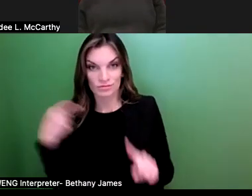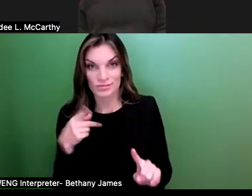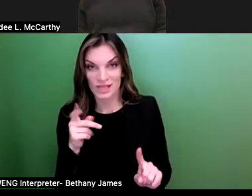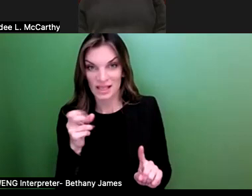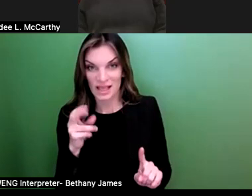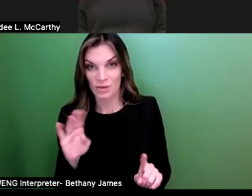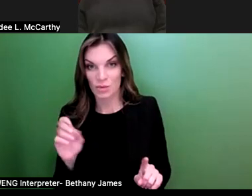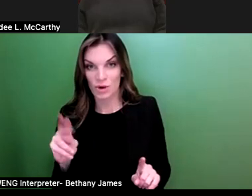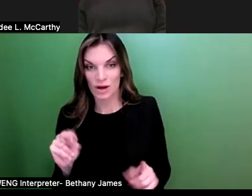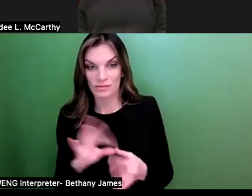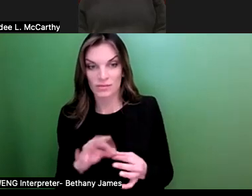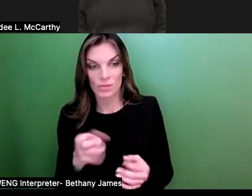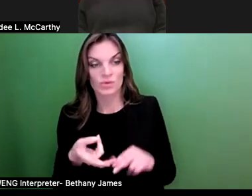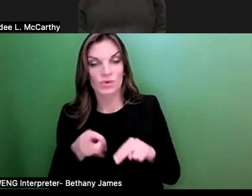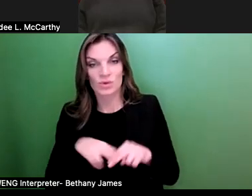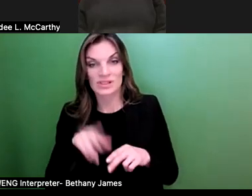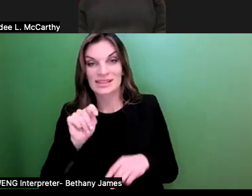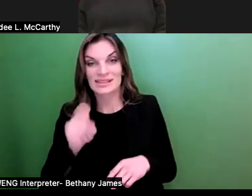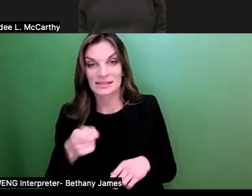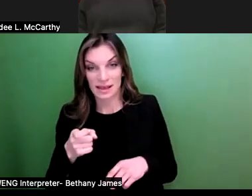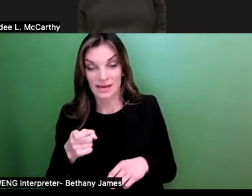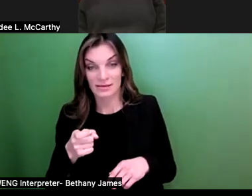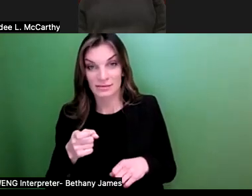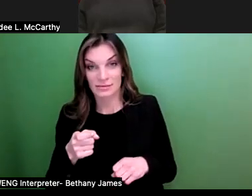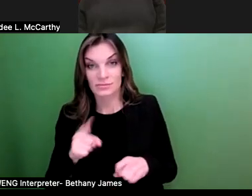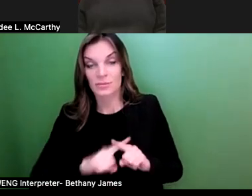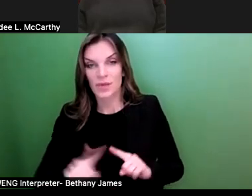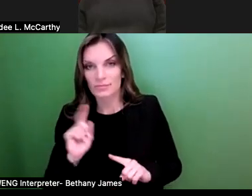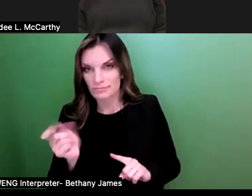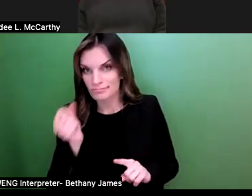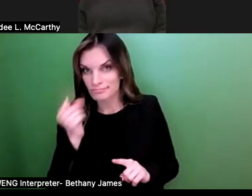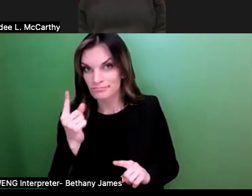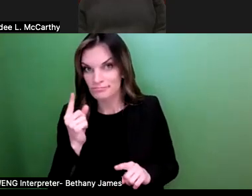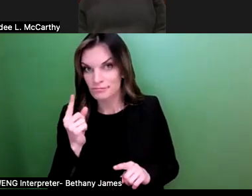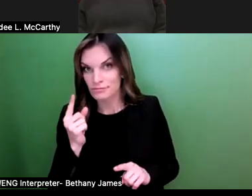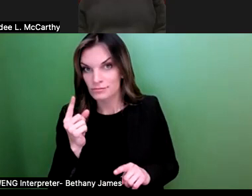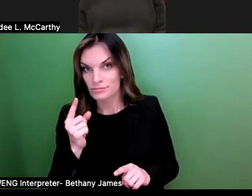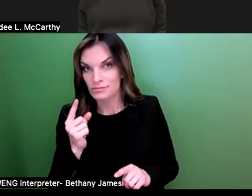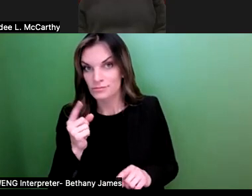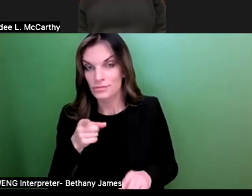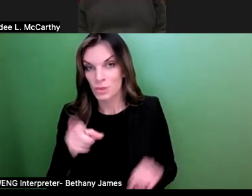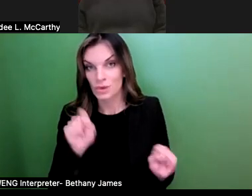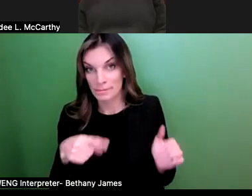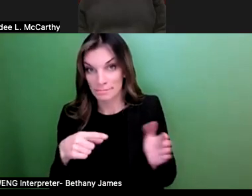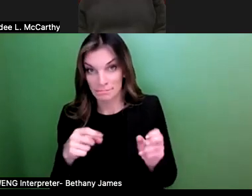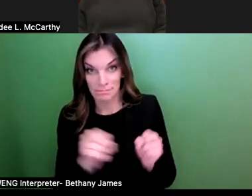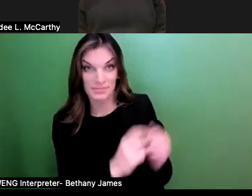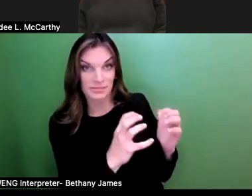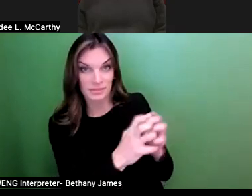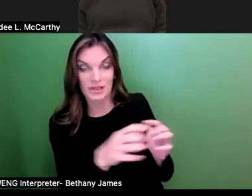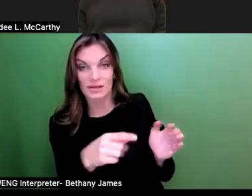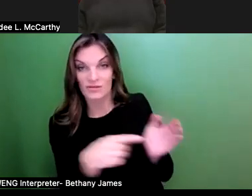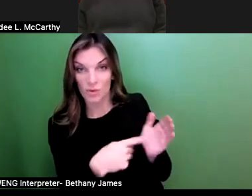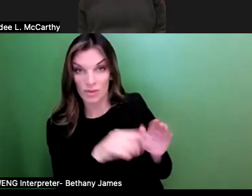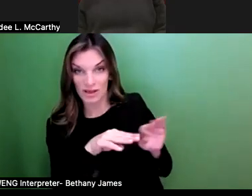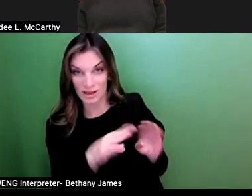Brown had said. She wants to increase the tax base. Well, you can build affordable housing, or you